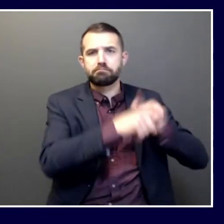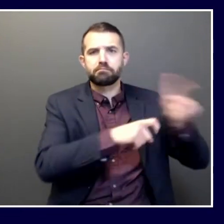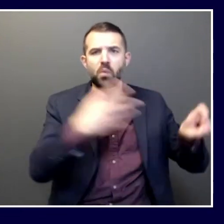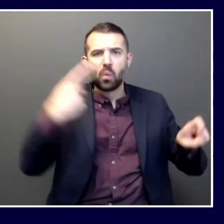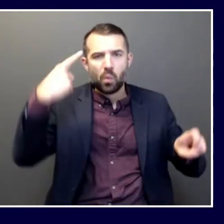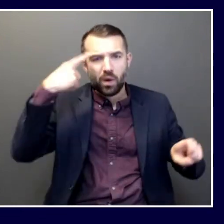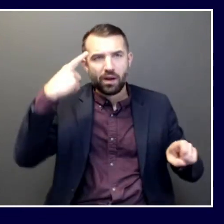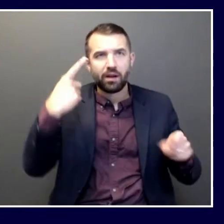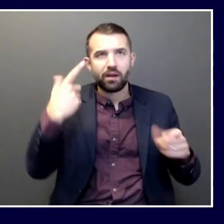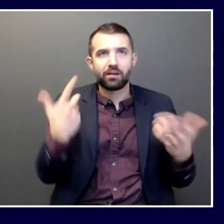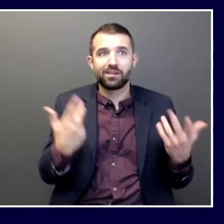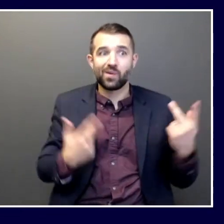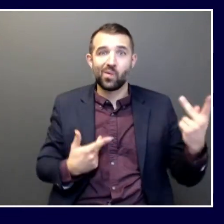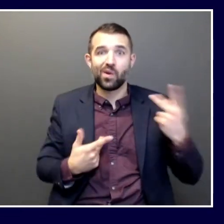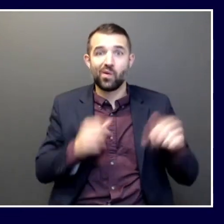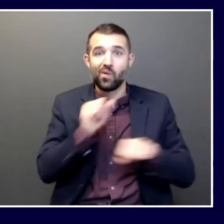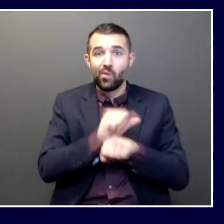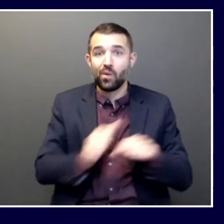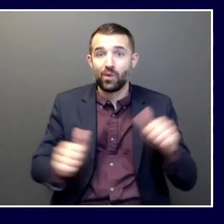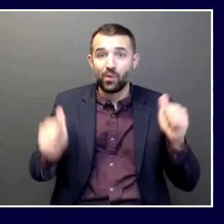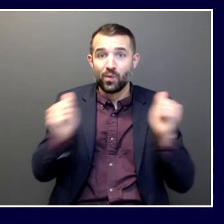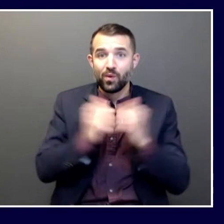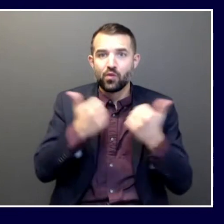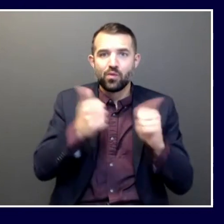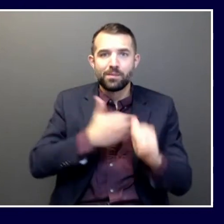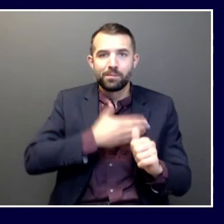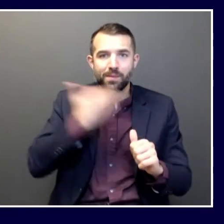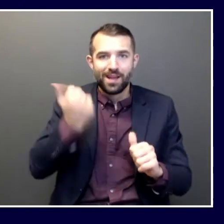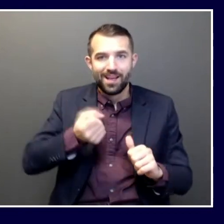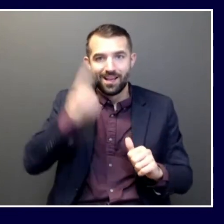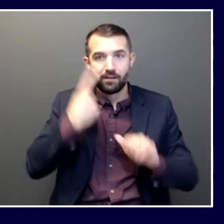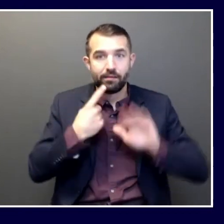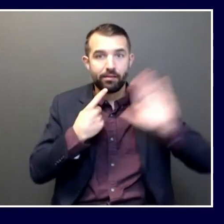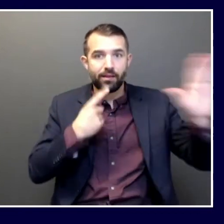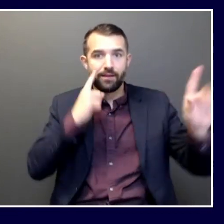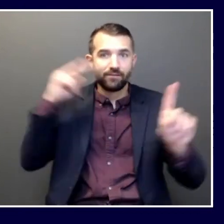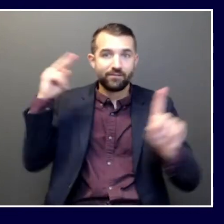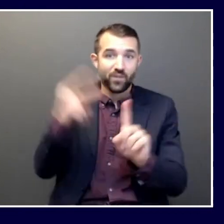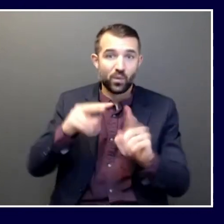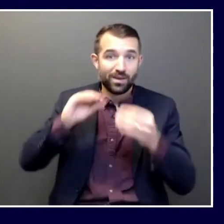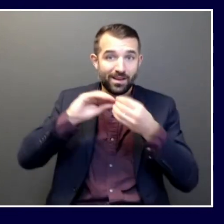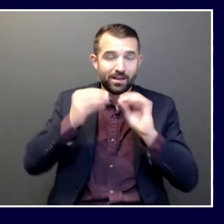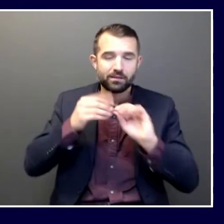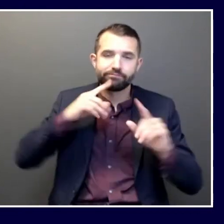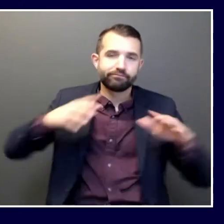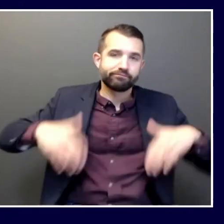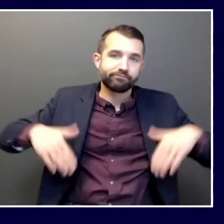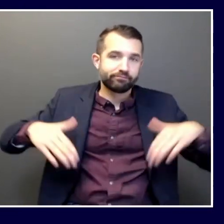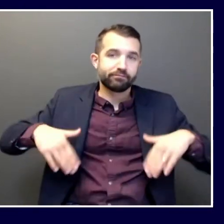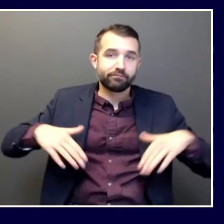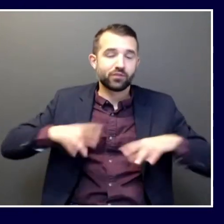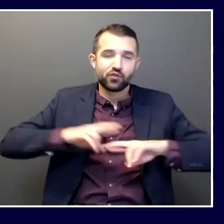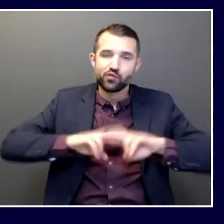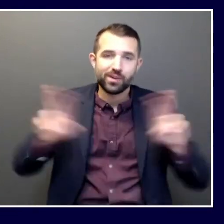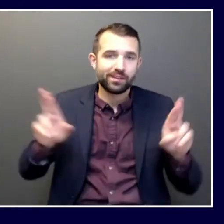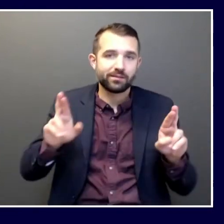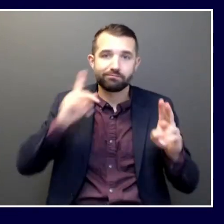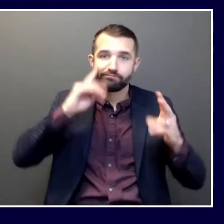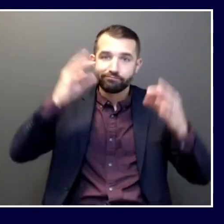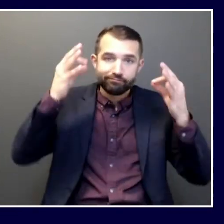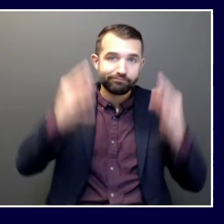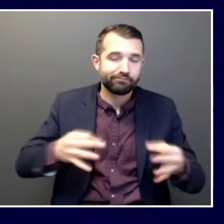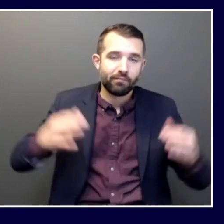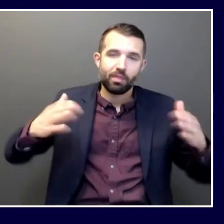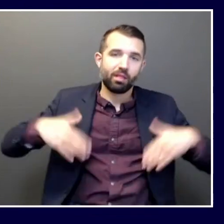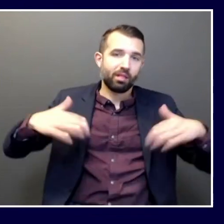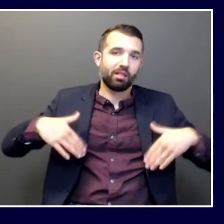to better understand that and have metrics. We don't have any, or neither does the CDC have those quite yet, but that's the state